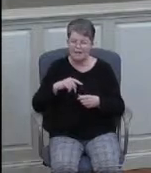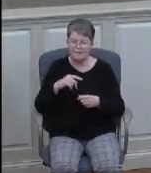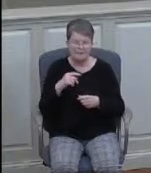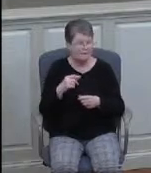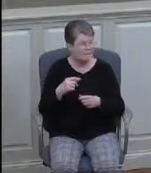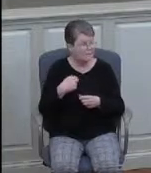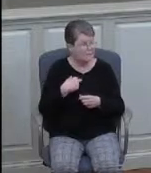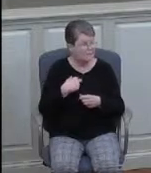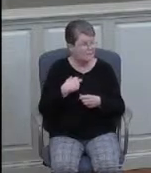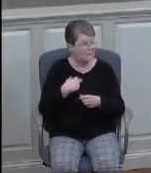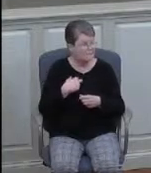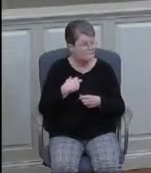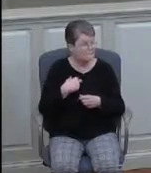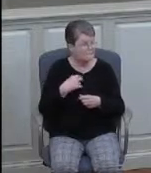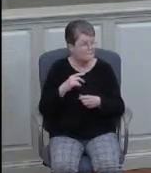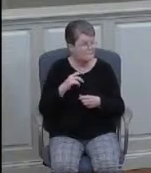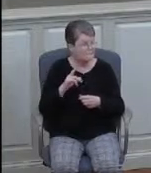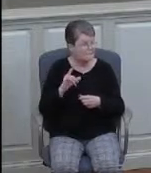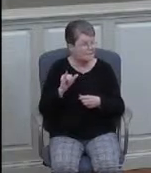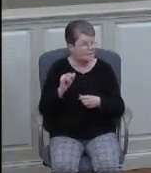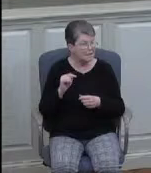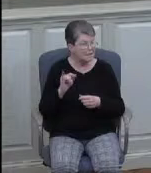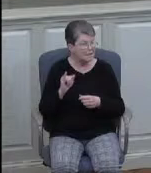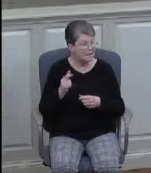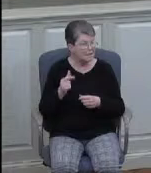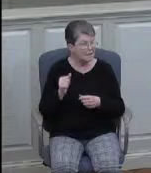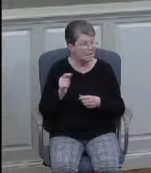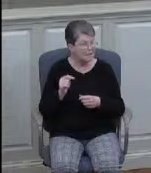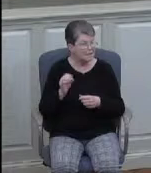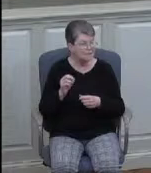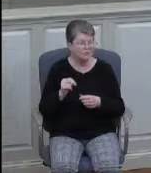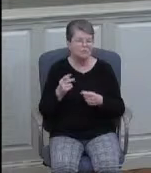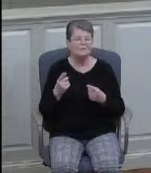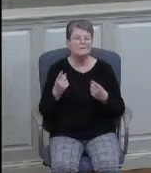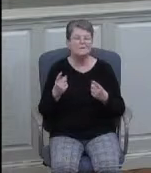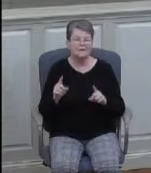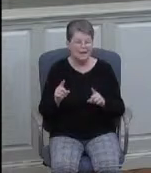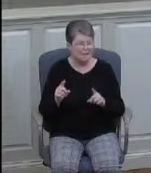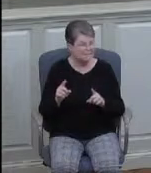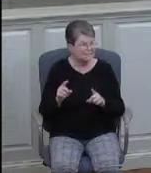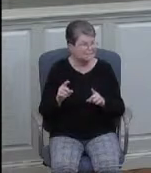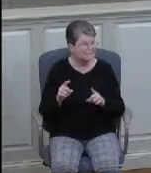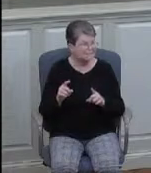litigation matters to discuss? We'll say litigation just in case.